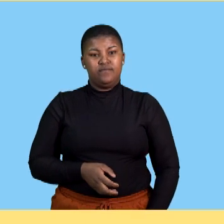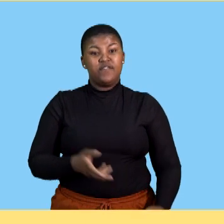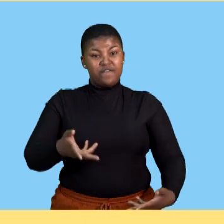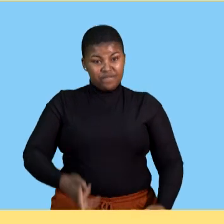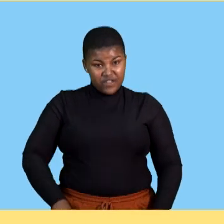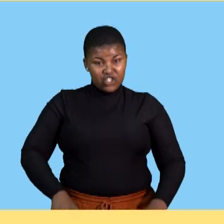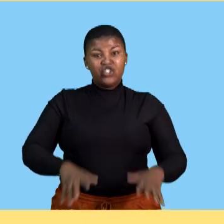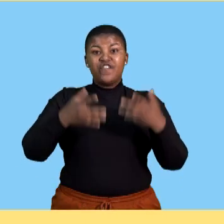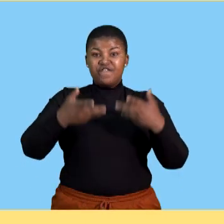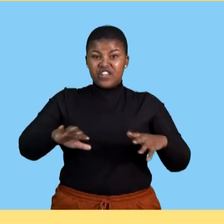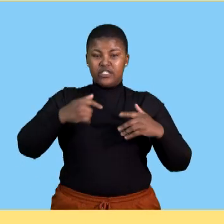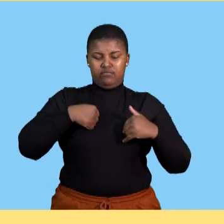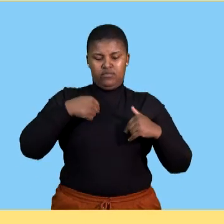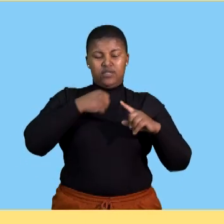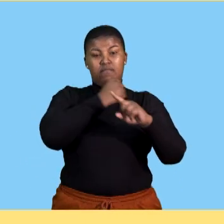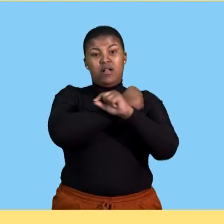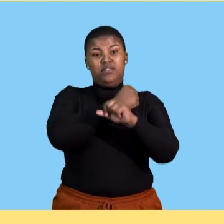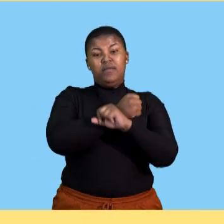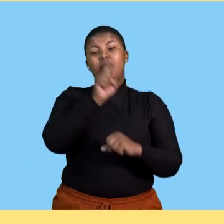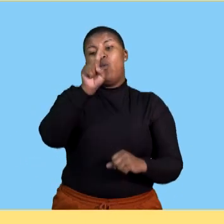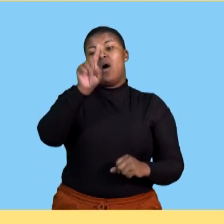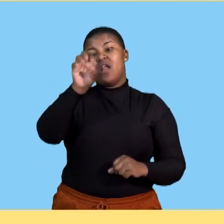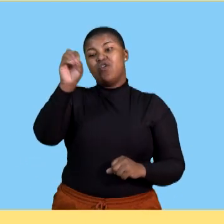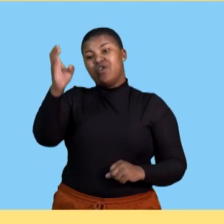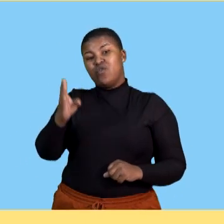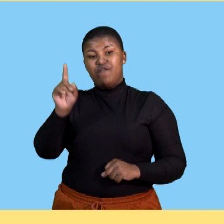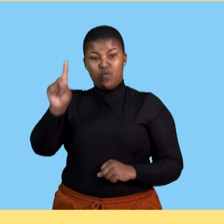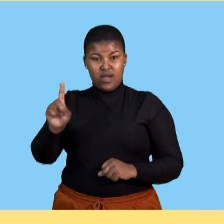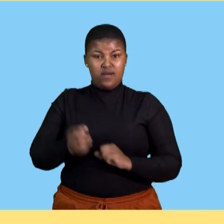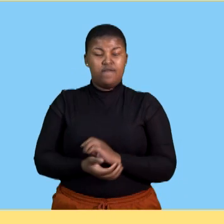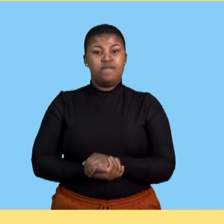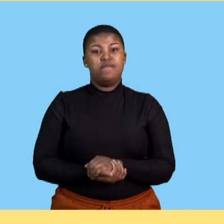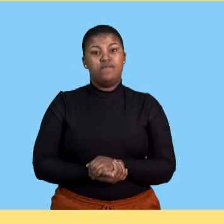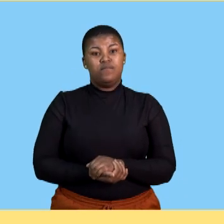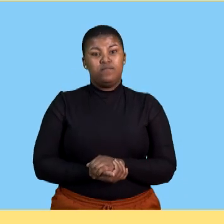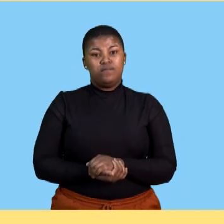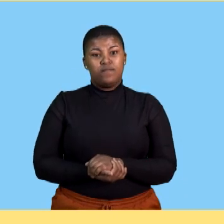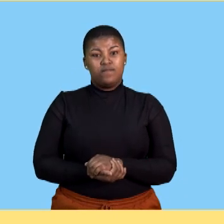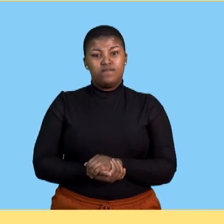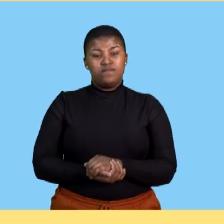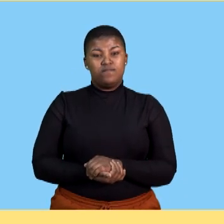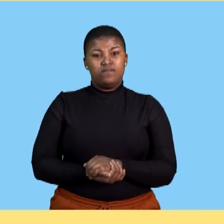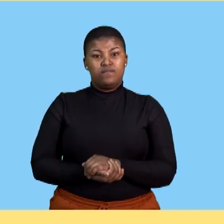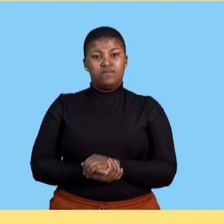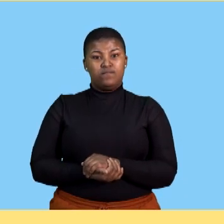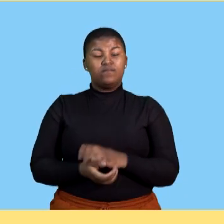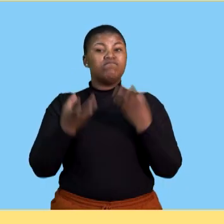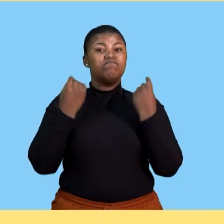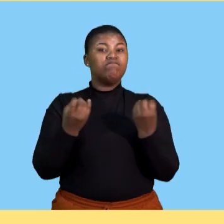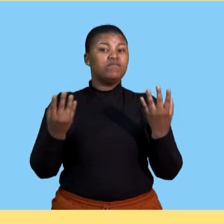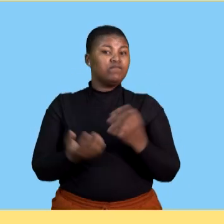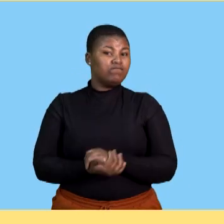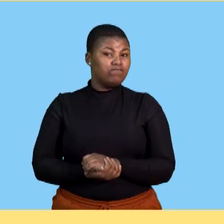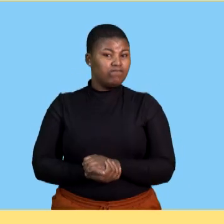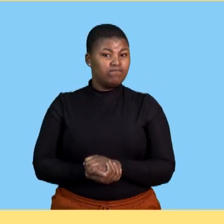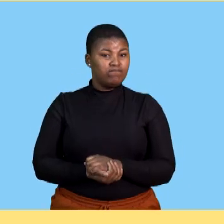I multiply all of these by 100/1. Okay? If you punch that in your calculator, how much do you